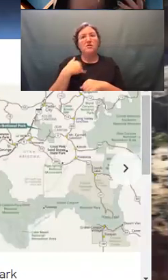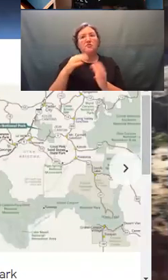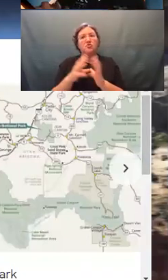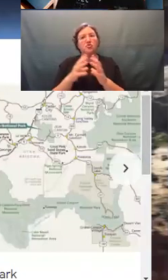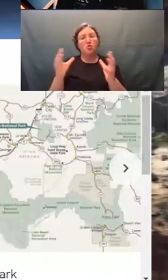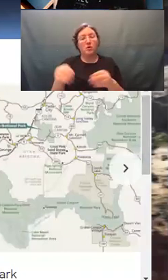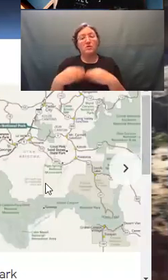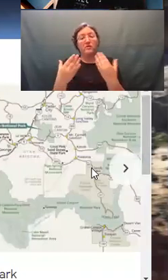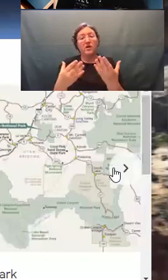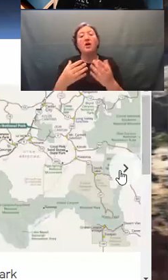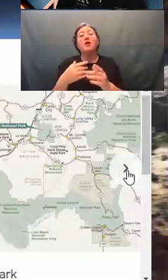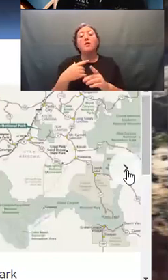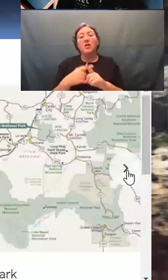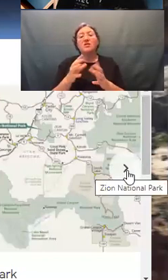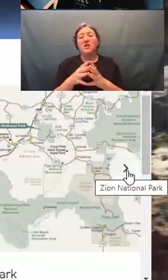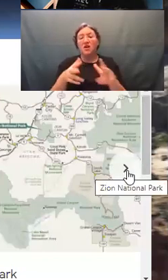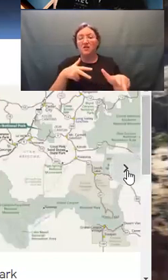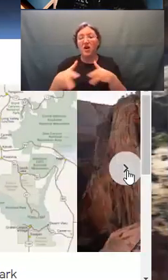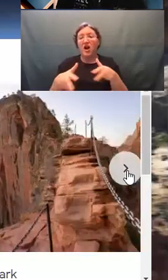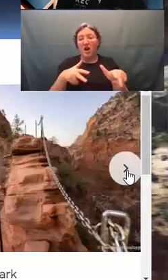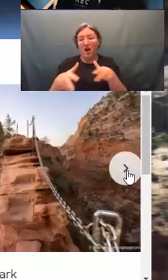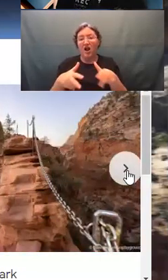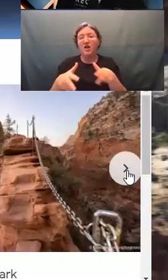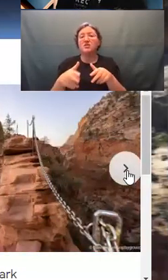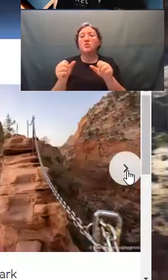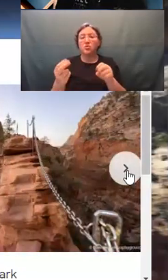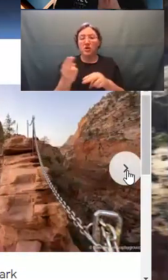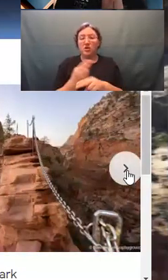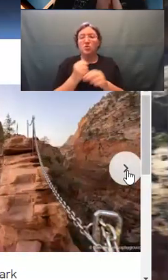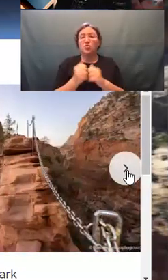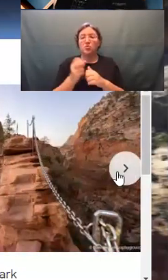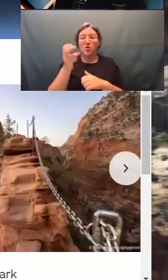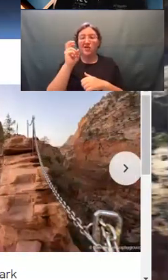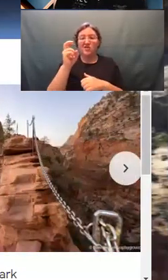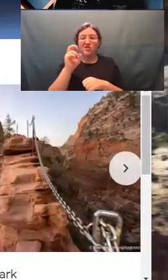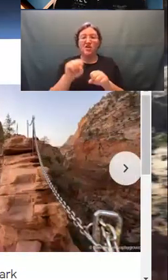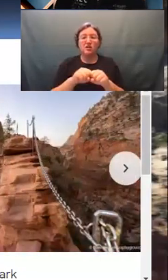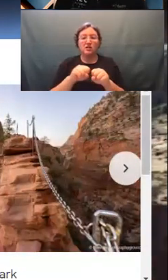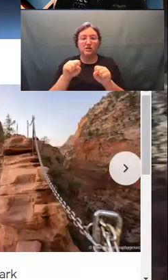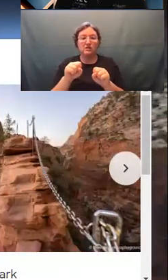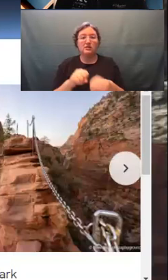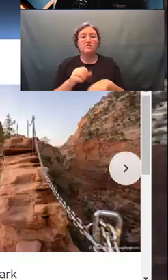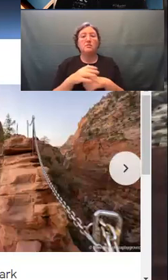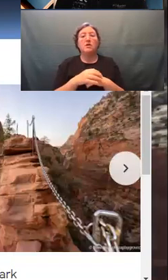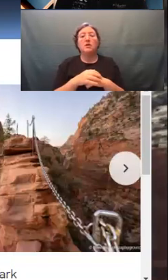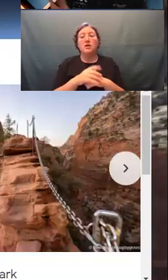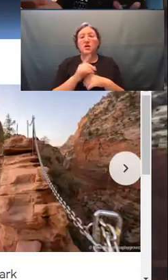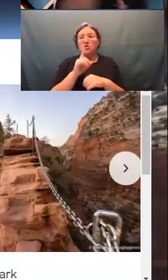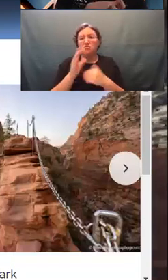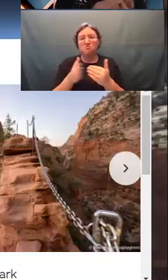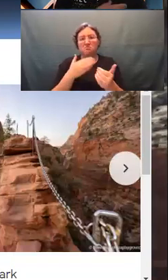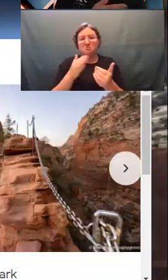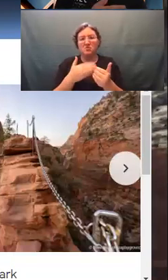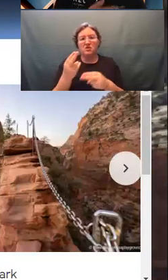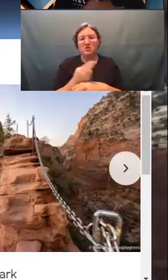offer, with a lot of hikes being accessible through the shuttle system they have there. It's really convenient, and you really